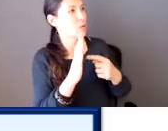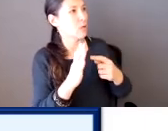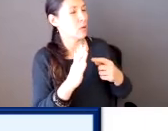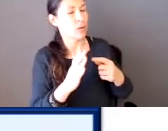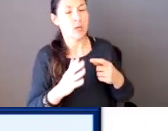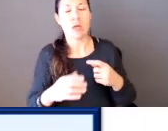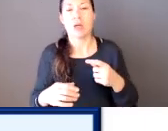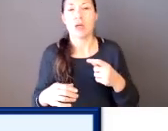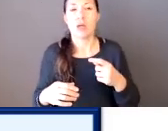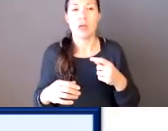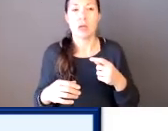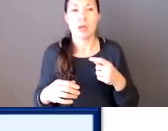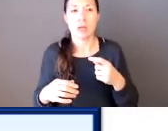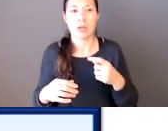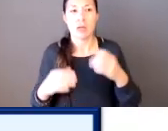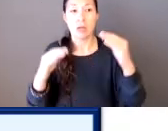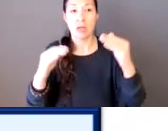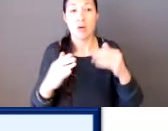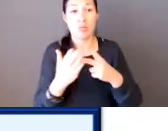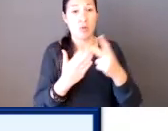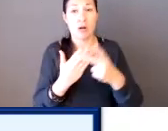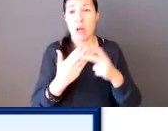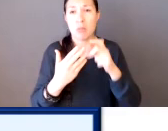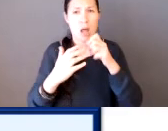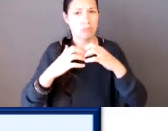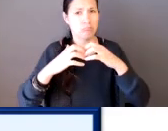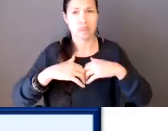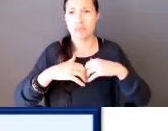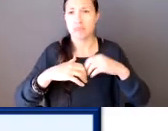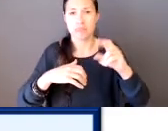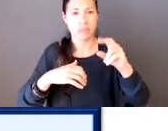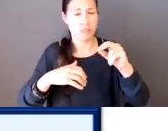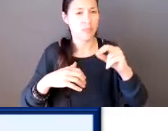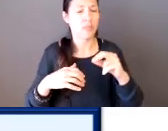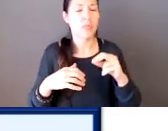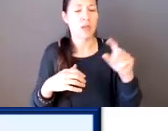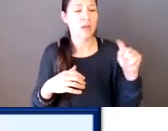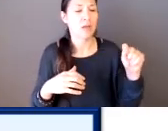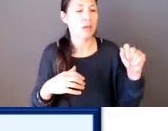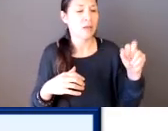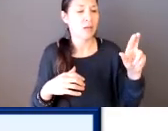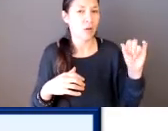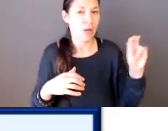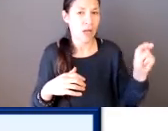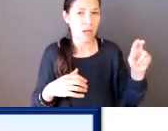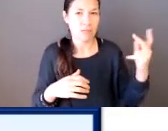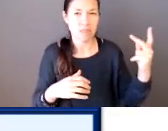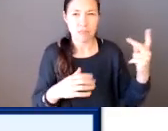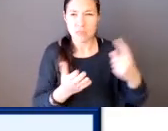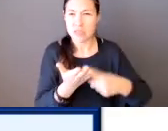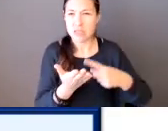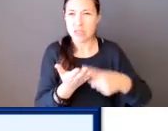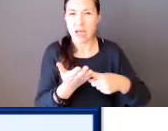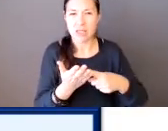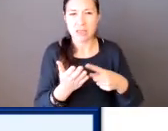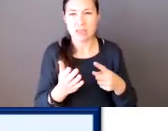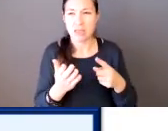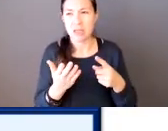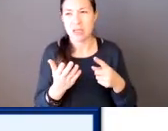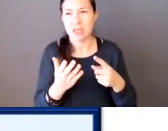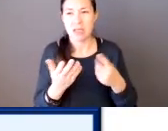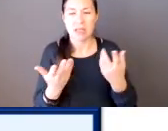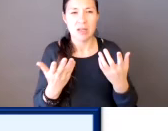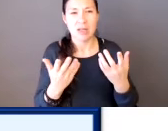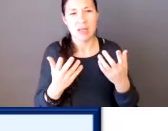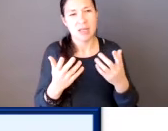I developed the initial guidance, which we'll talk about a little bit. And it's amazing to hear from community professionals.